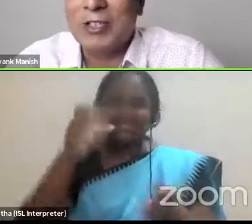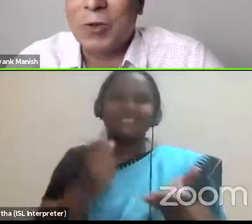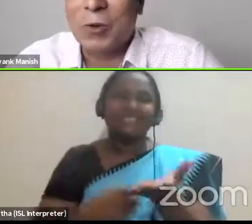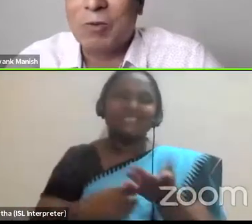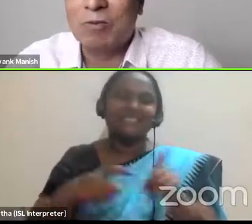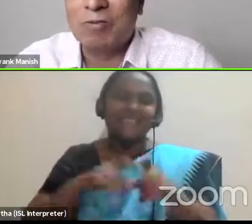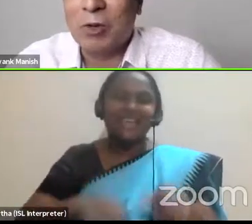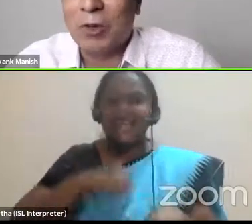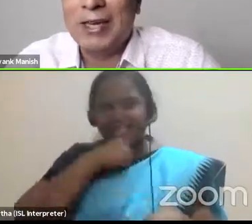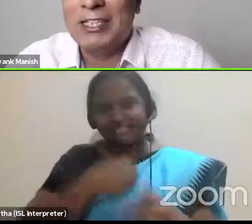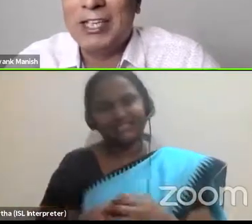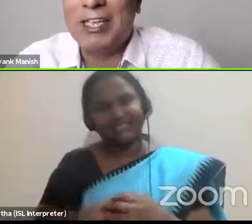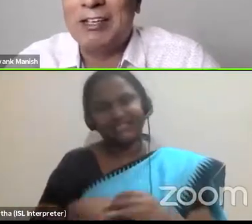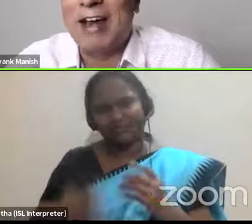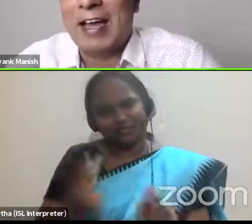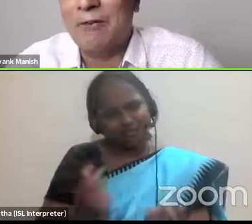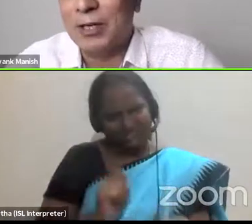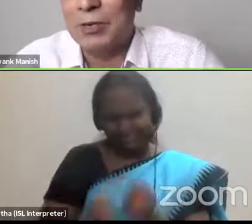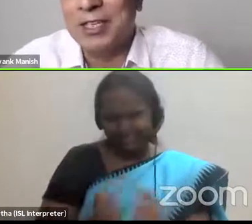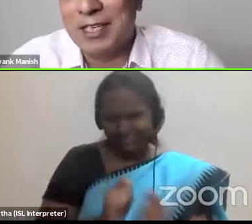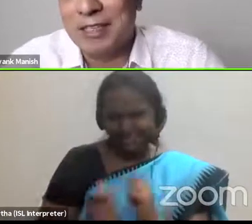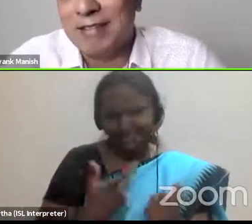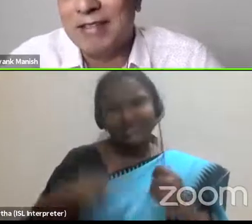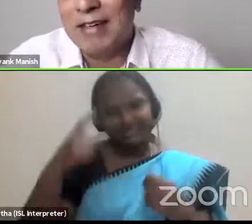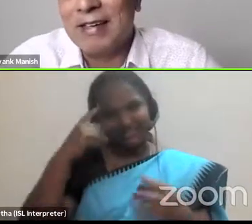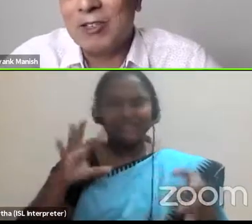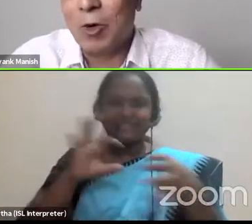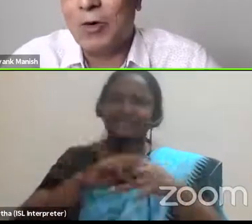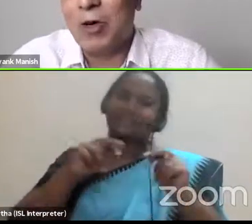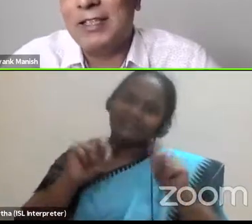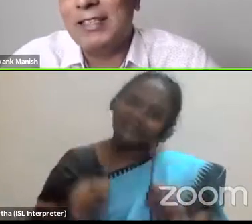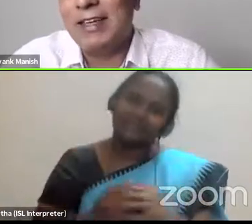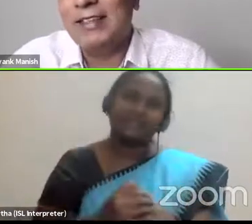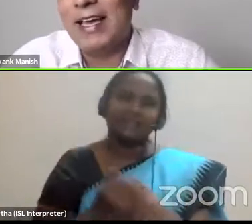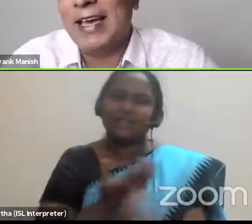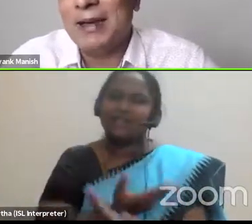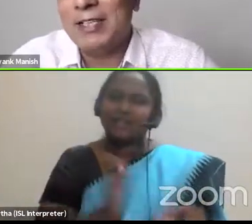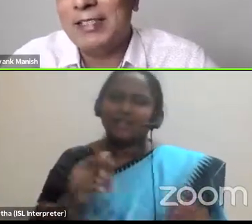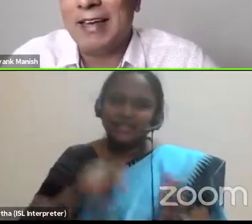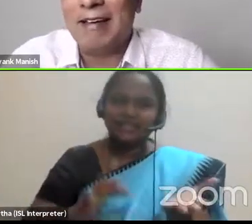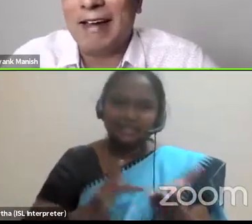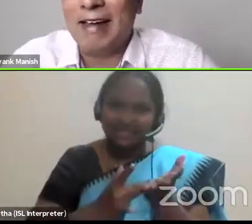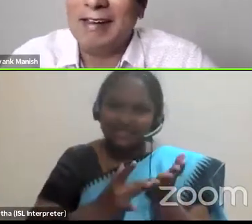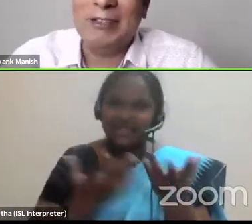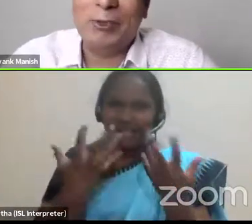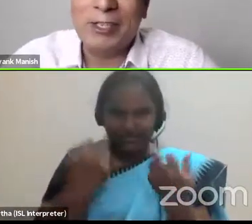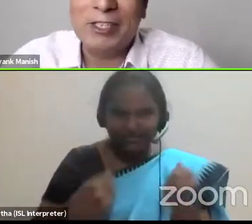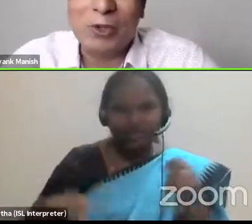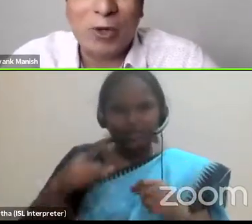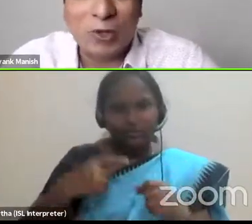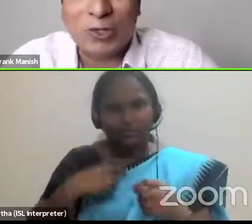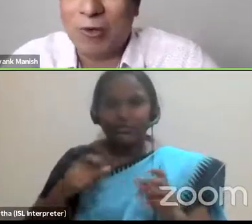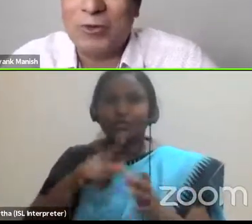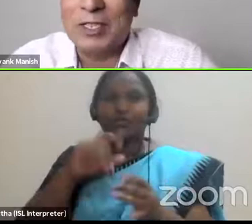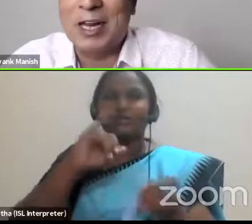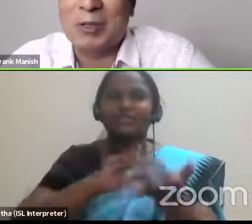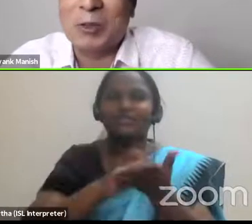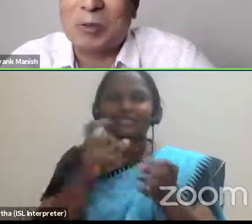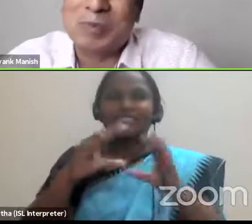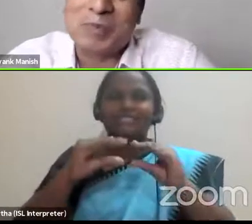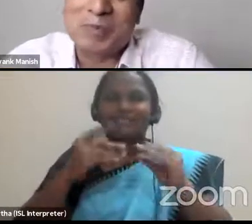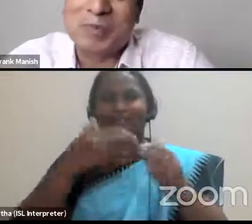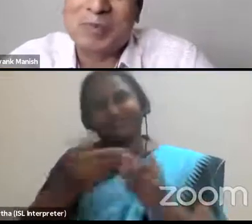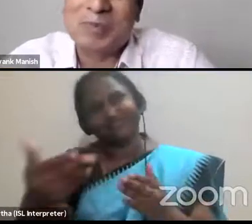age. So, quickly changing track when it was needed. So overall, these are the tech elements there. I'll let Shubhashis talk on the software